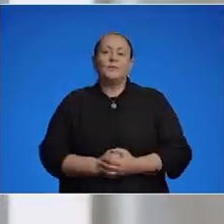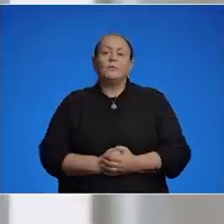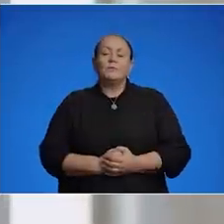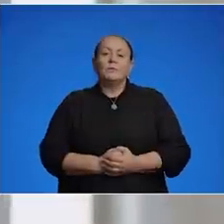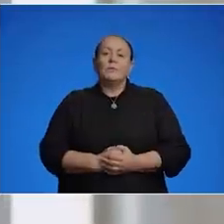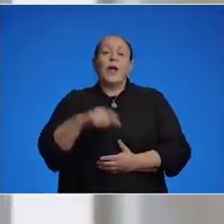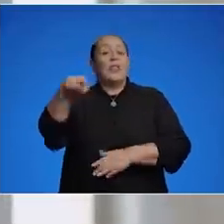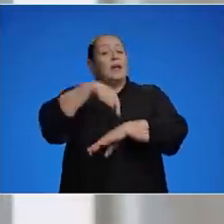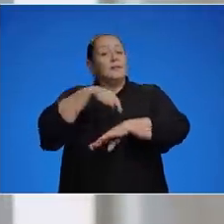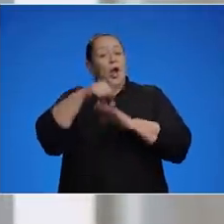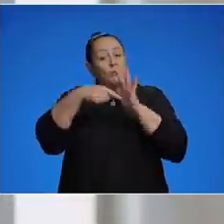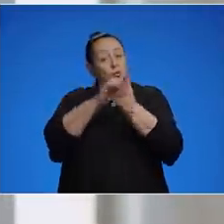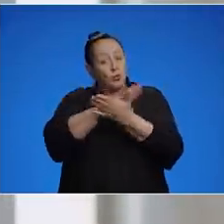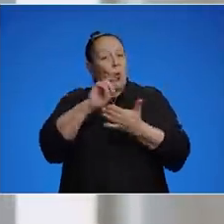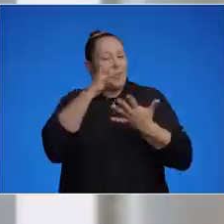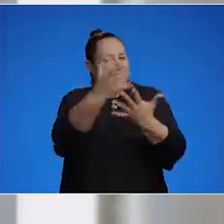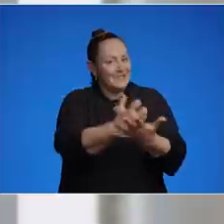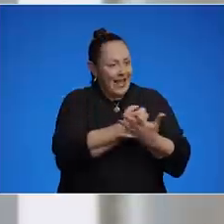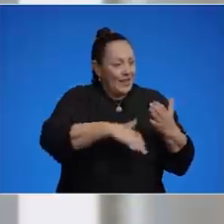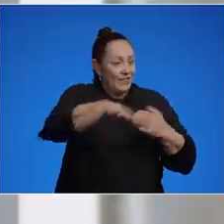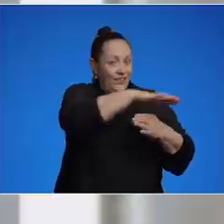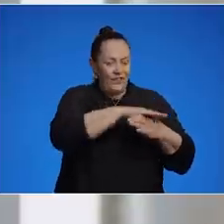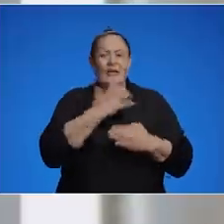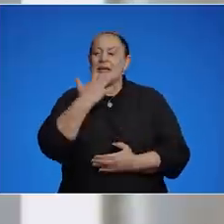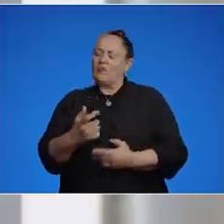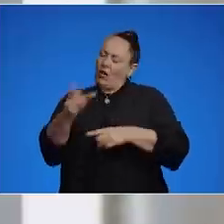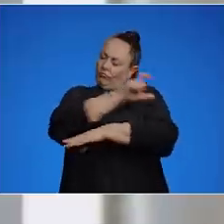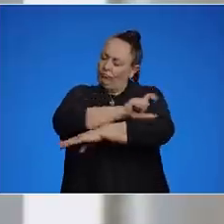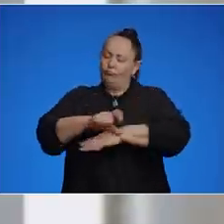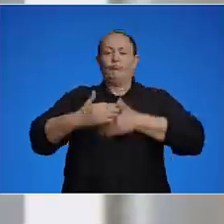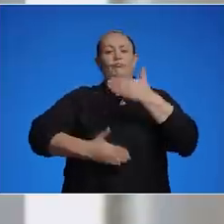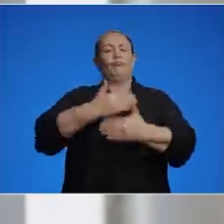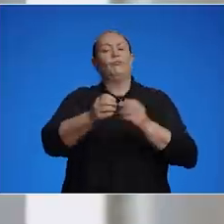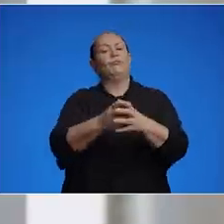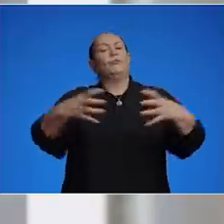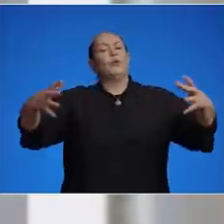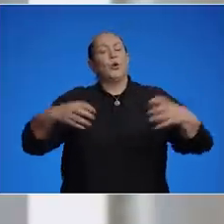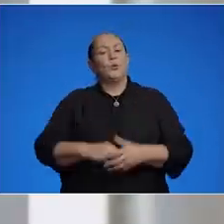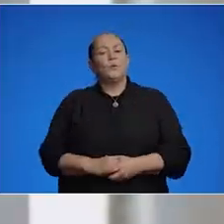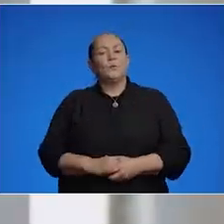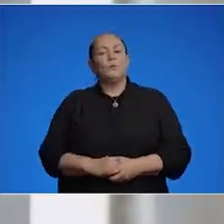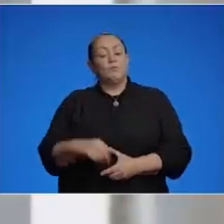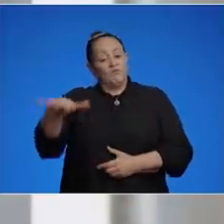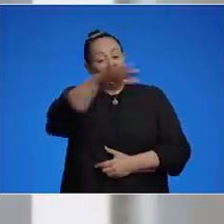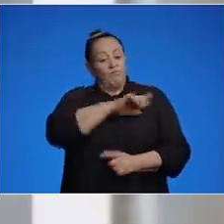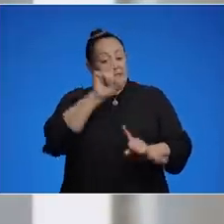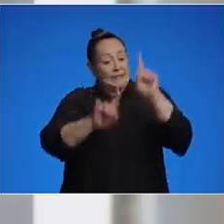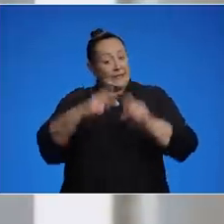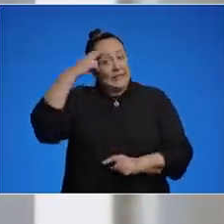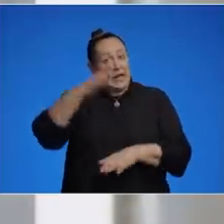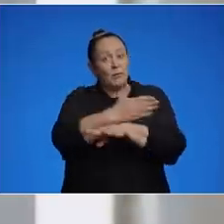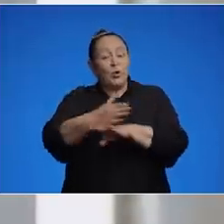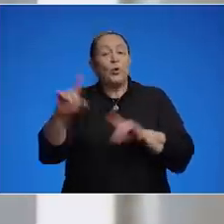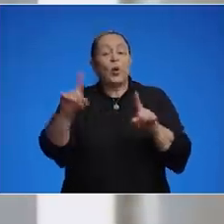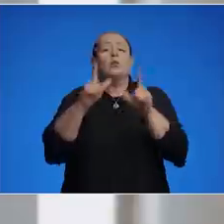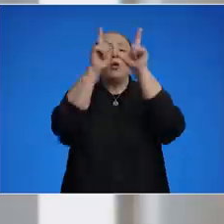In those days, Judah shall be saved, and Israel shall dwell in confidence. And this is the name the city will be